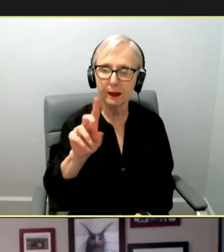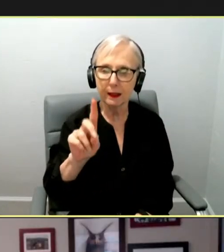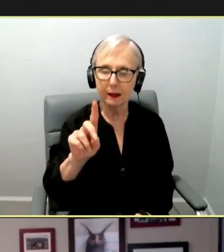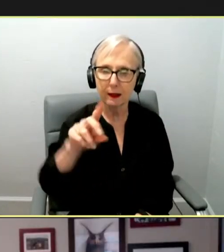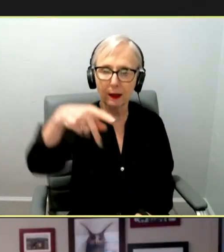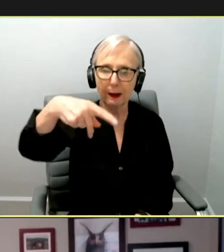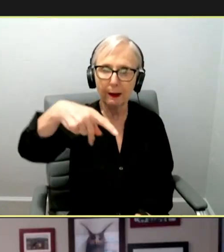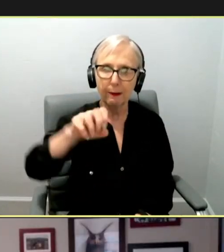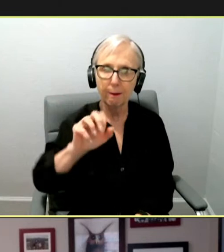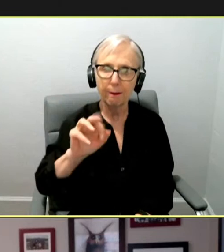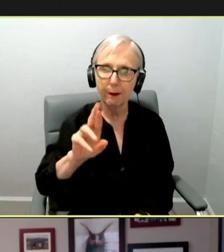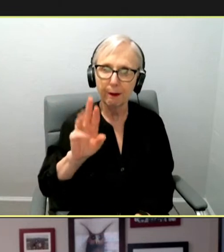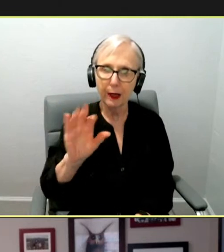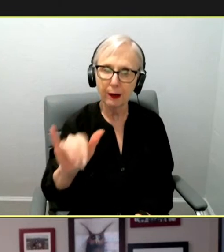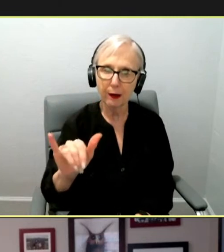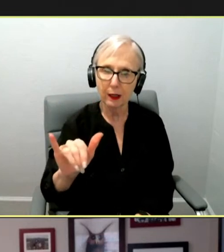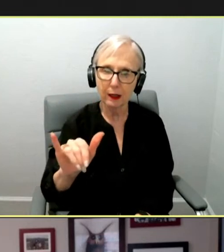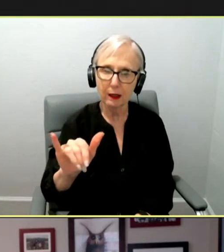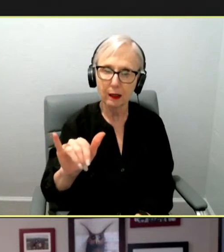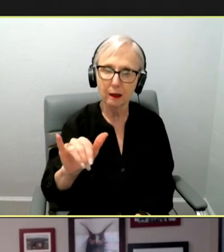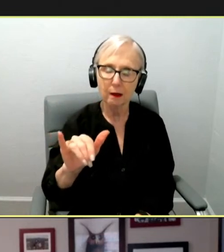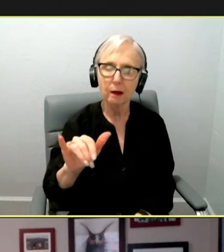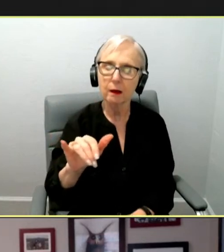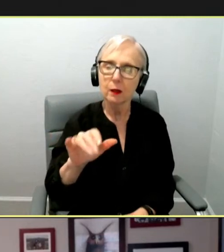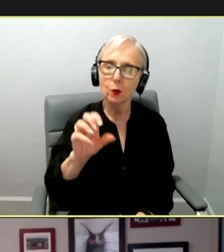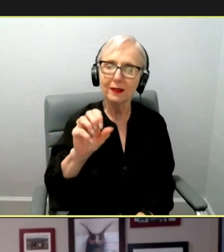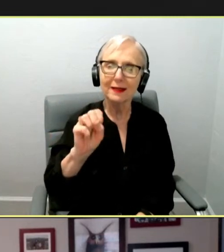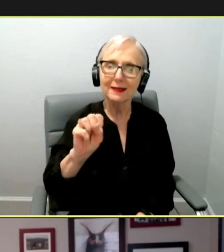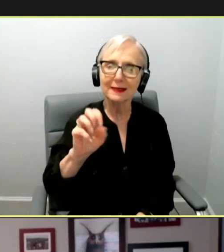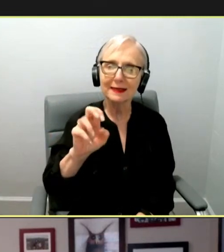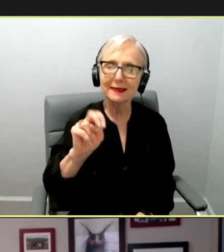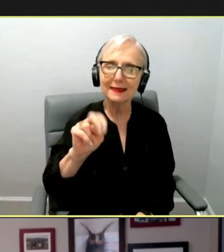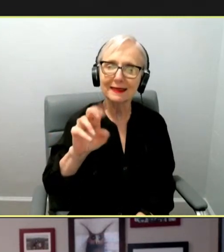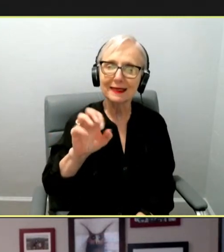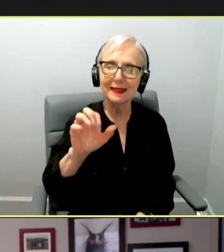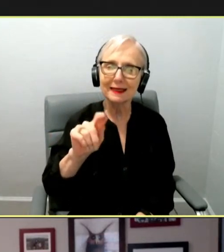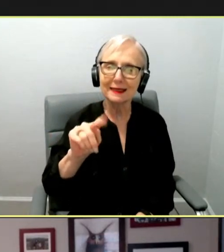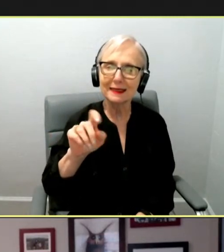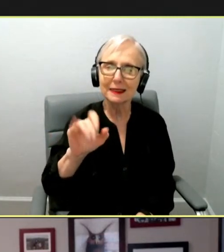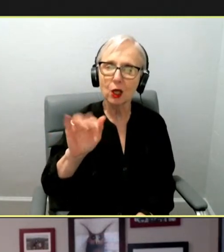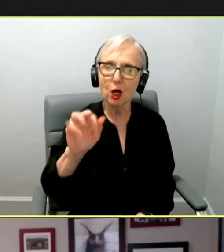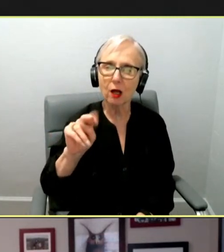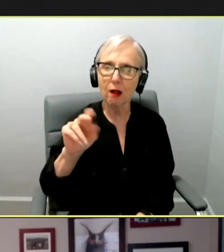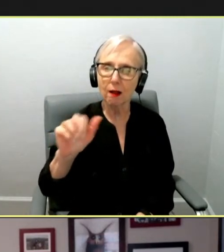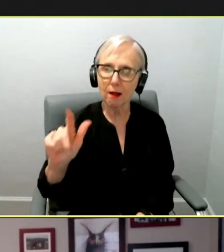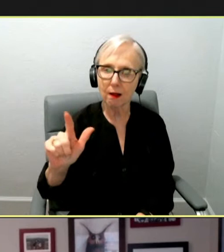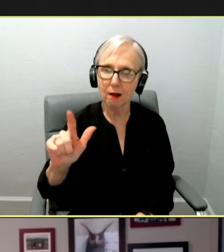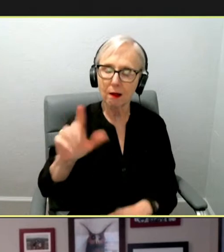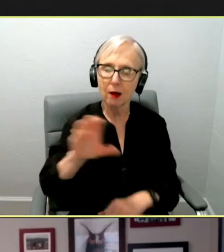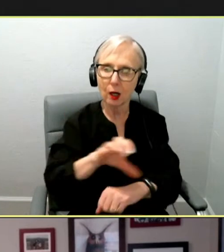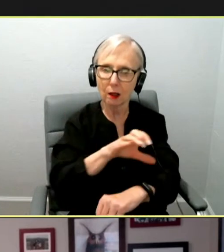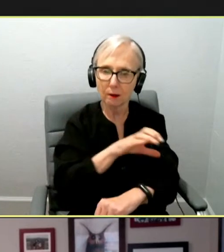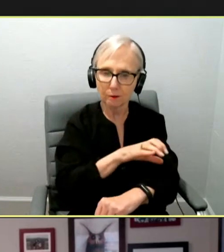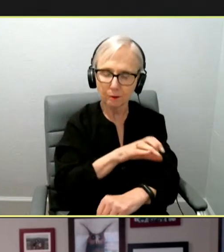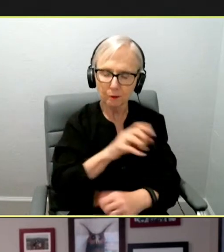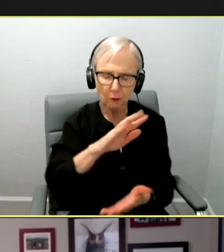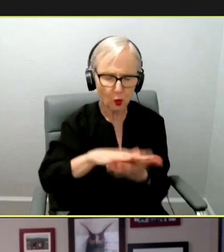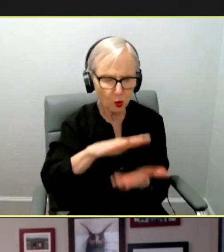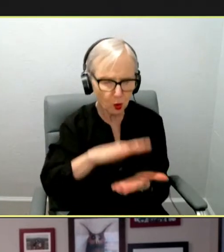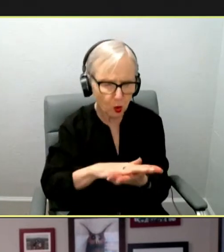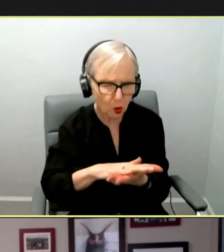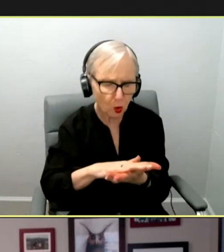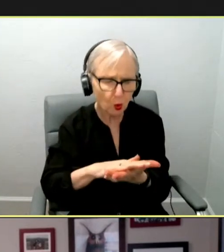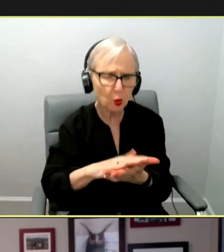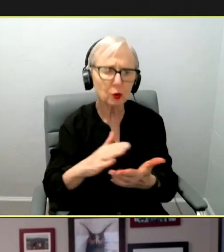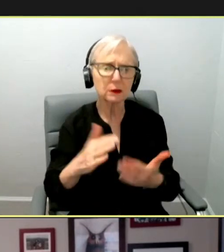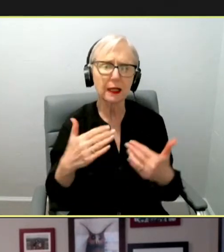Hi there, Dave Perry with Sentinel, Colorado. My question is about schools and pediatrics, and I wondered